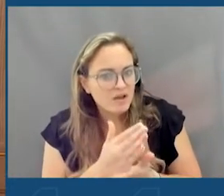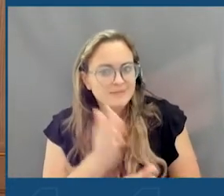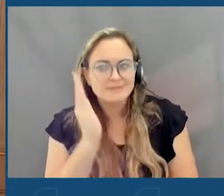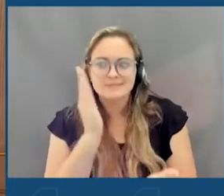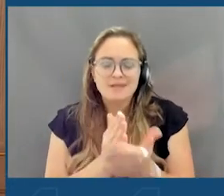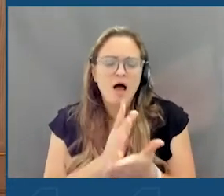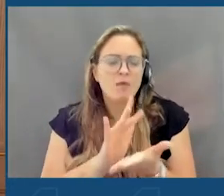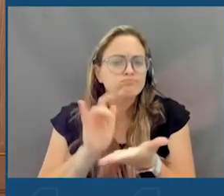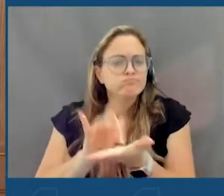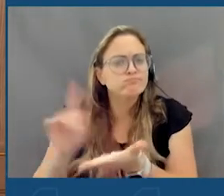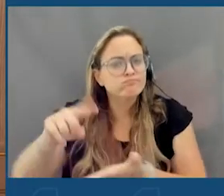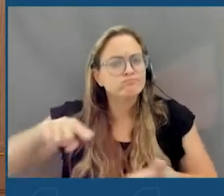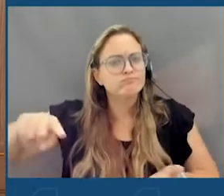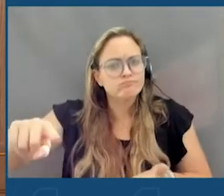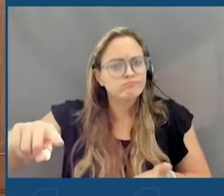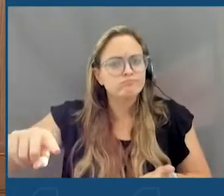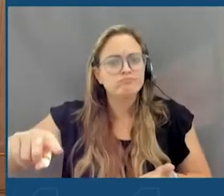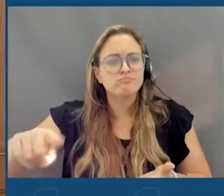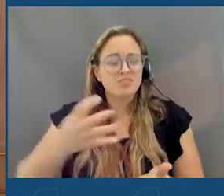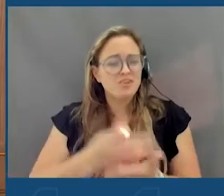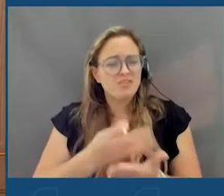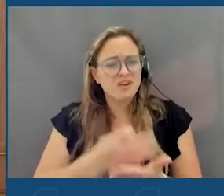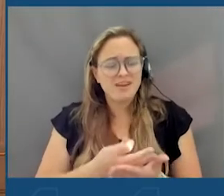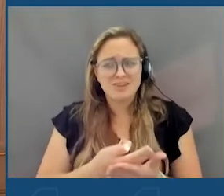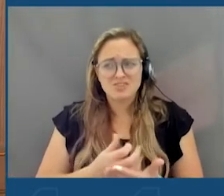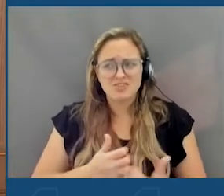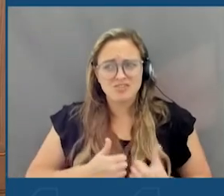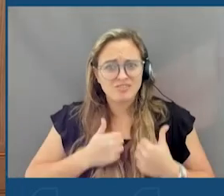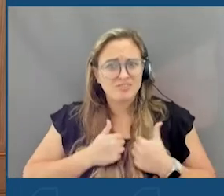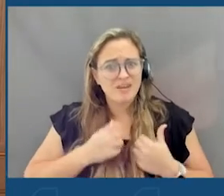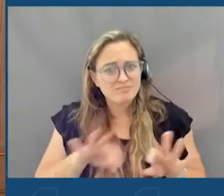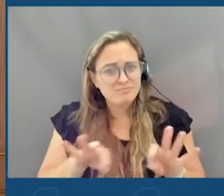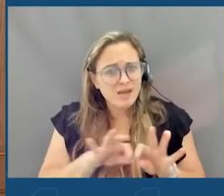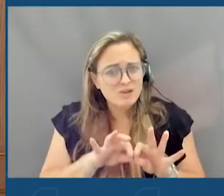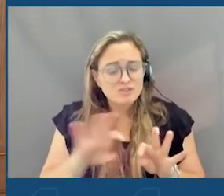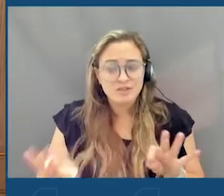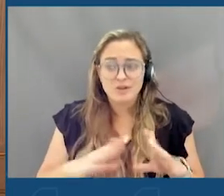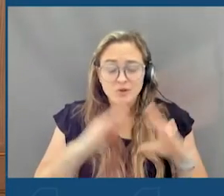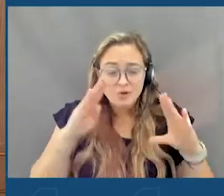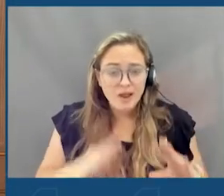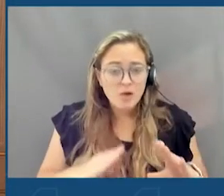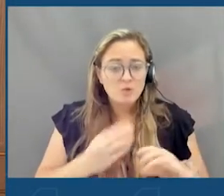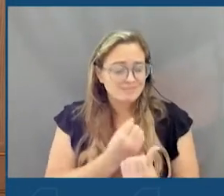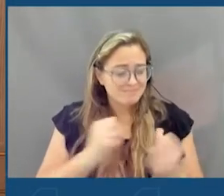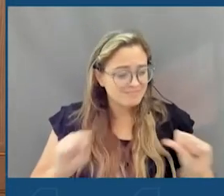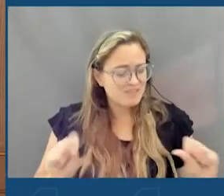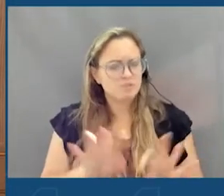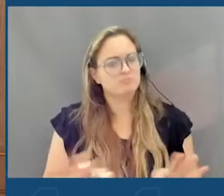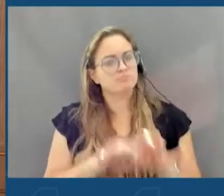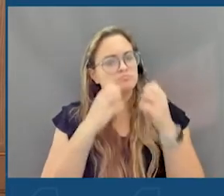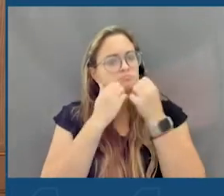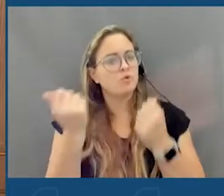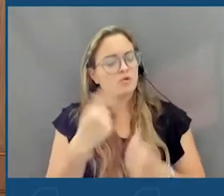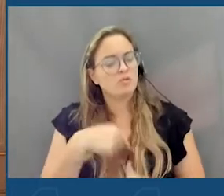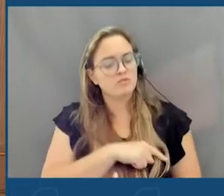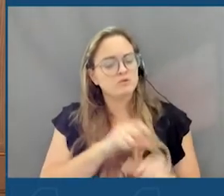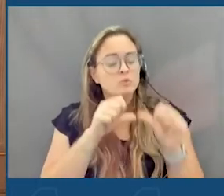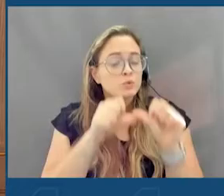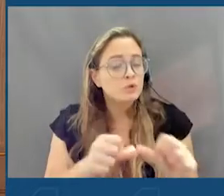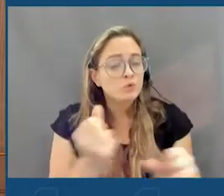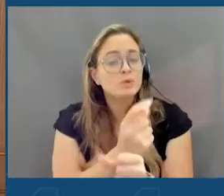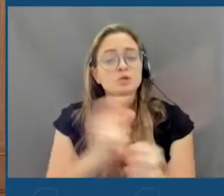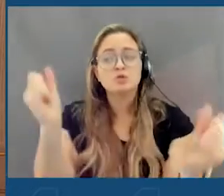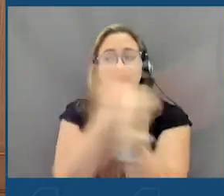on them, that their financial well-being matters, and that their housing security matters to all of us. We'll continue to make the dream of home